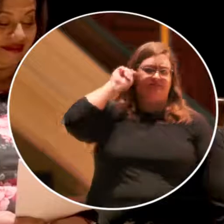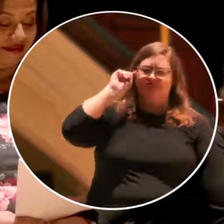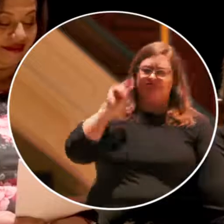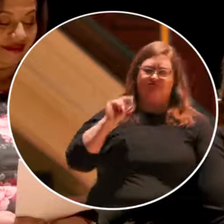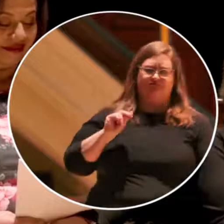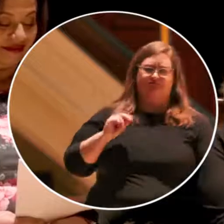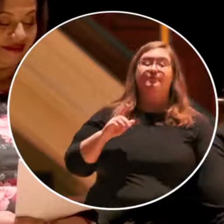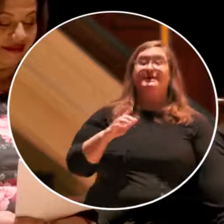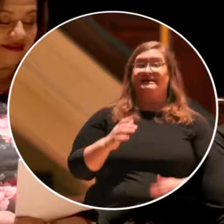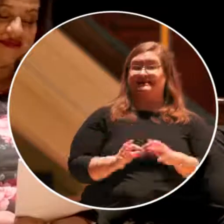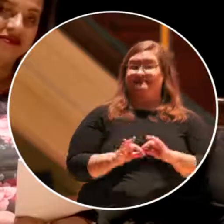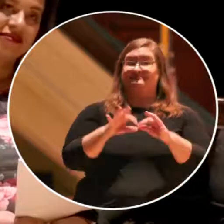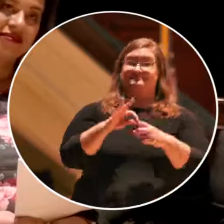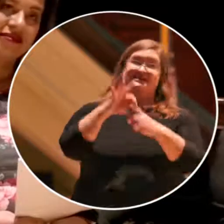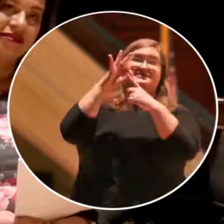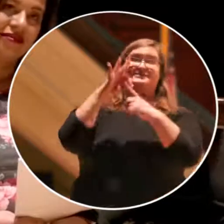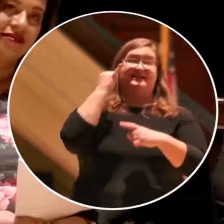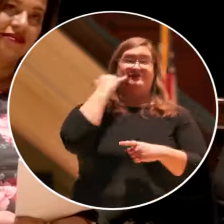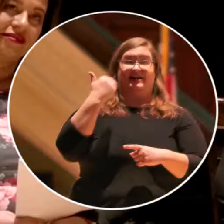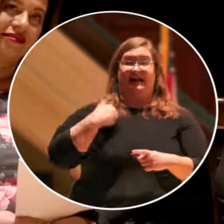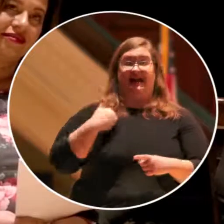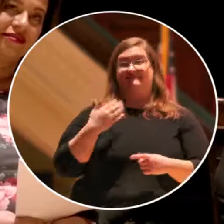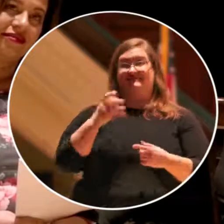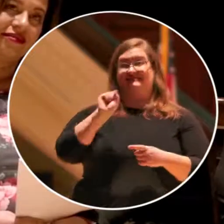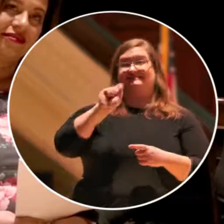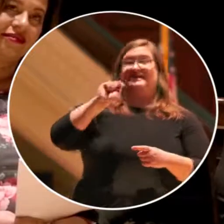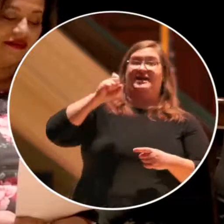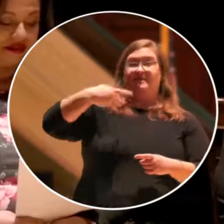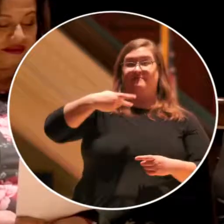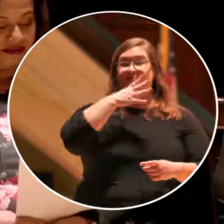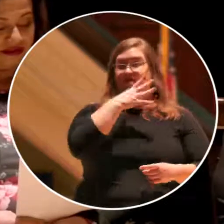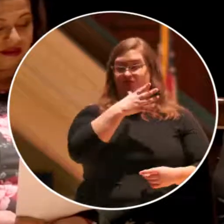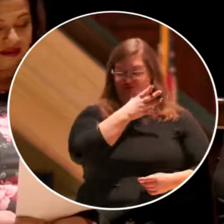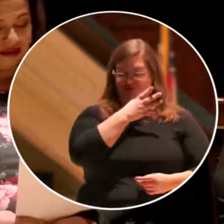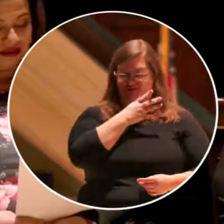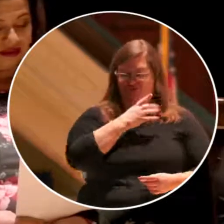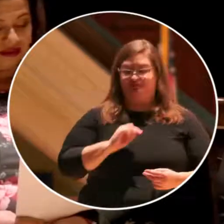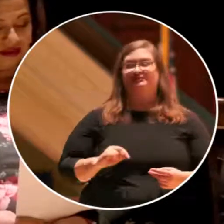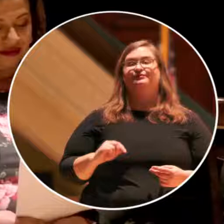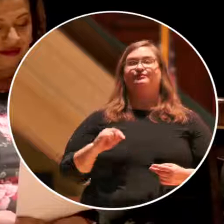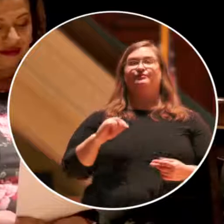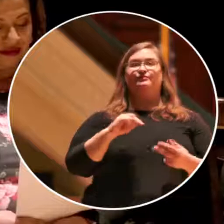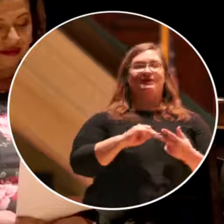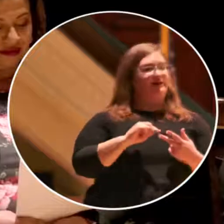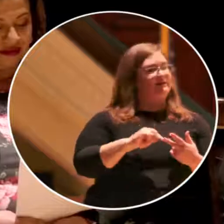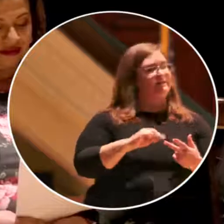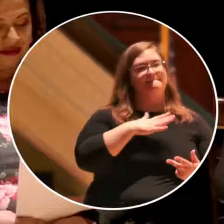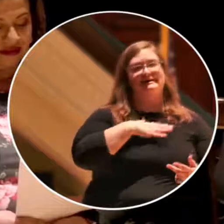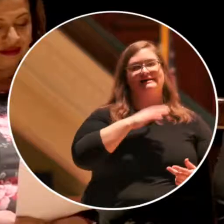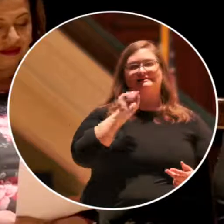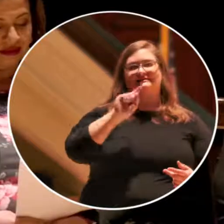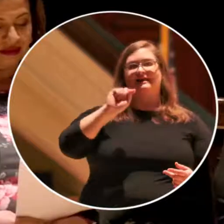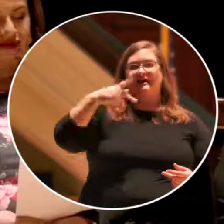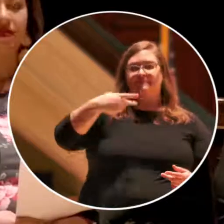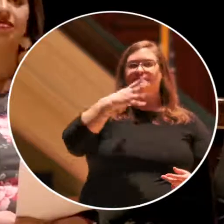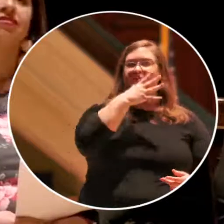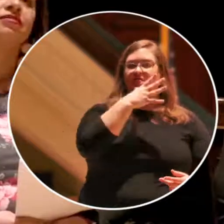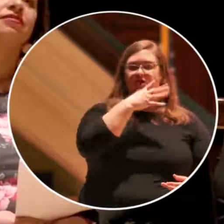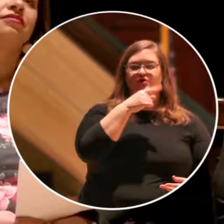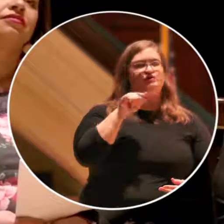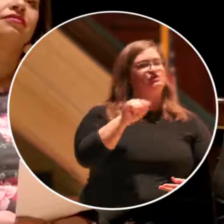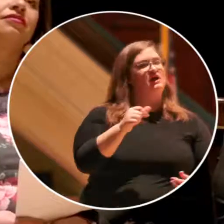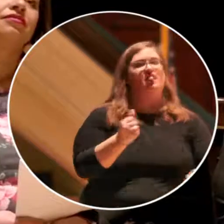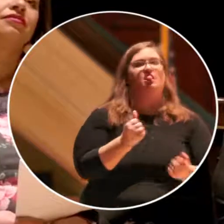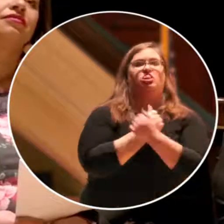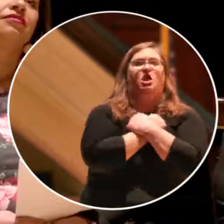stepmothers. But that is not why I am her daughter. She's my parent because she loves me.